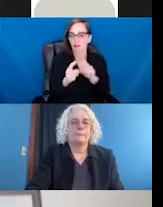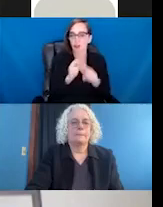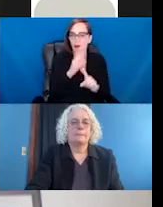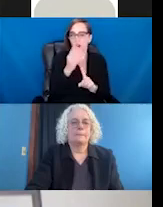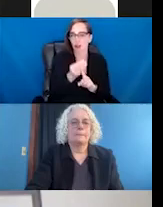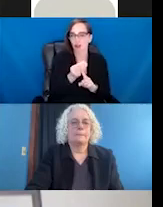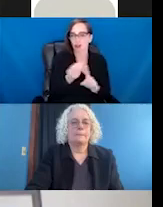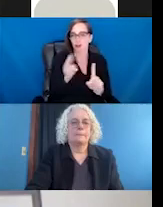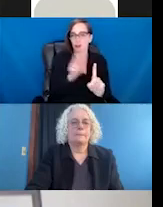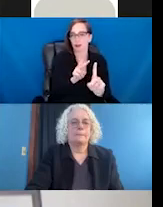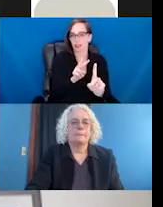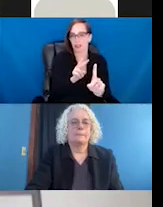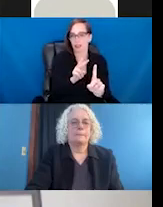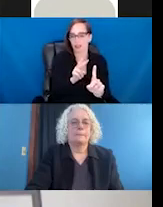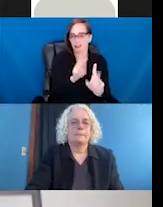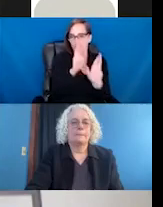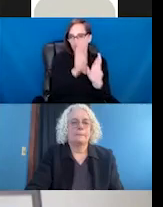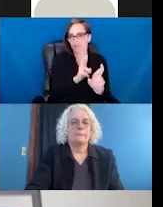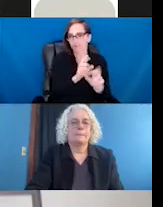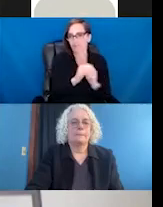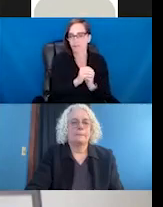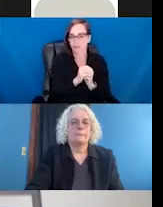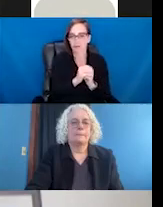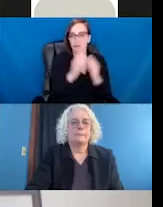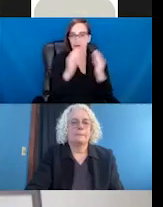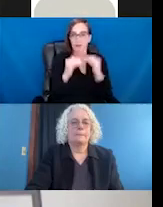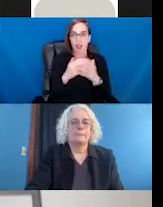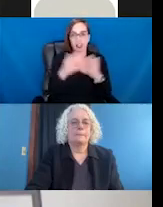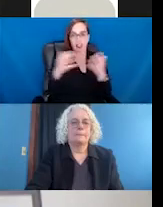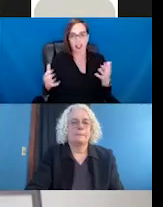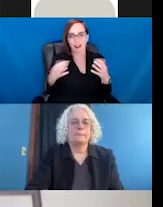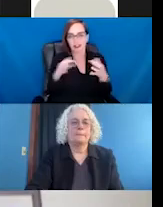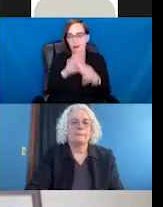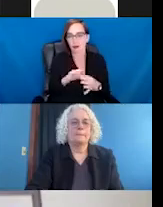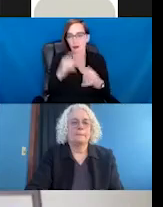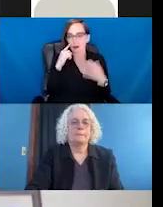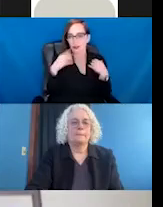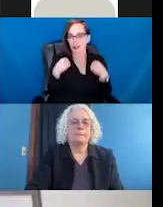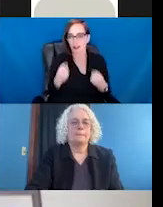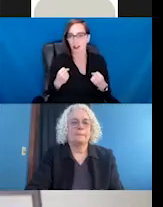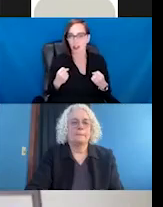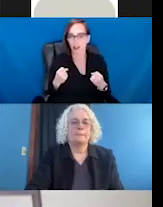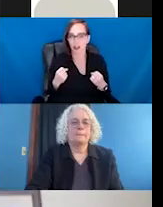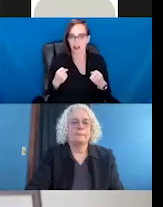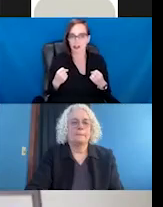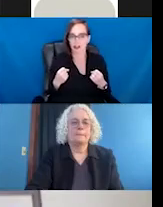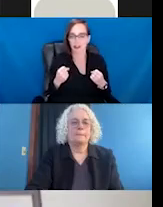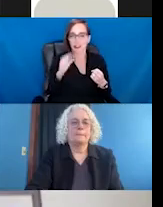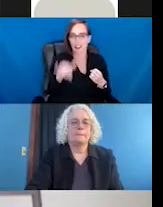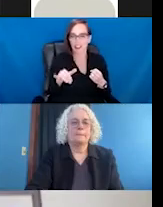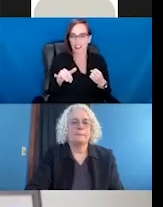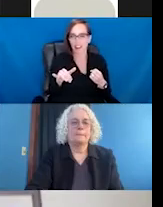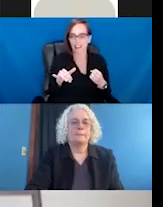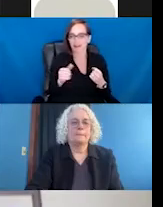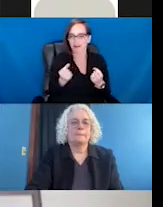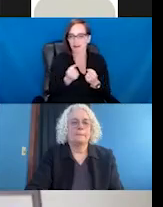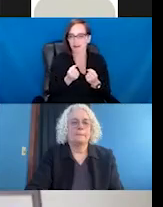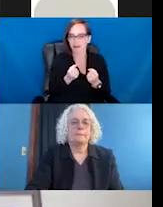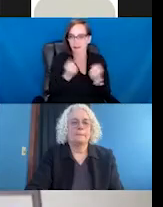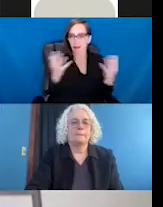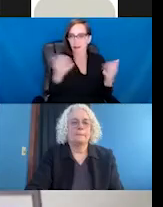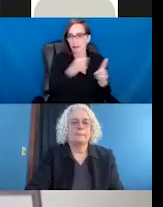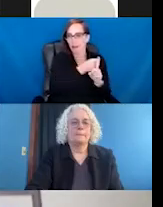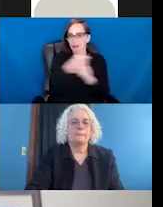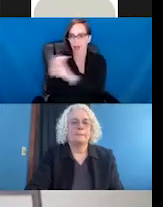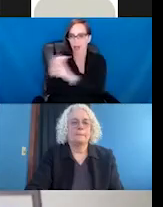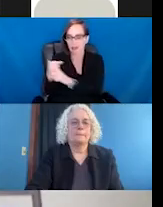perspective. Heard a ton about mental health, kind of cutting across many issues. We heard that again today. Housing,